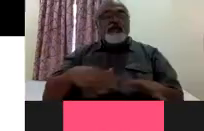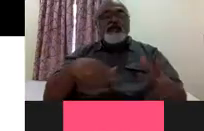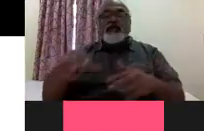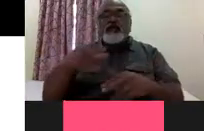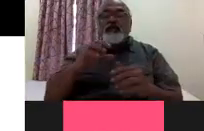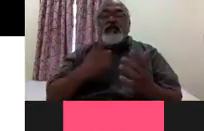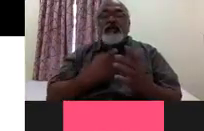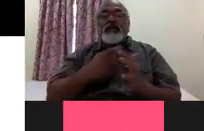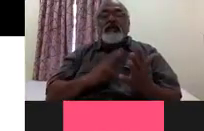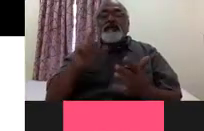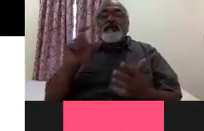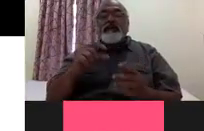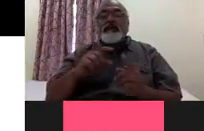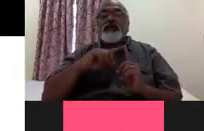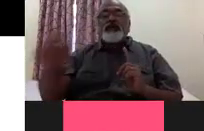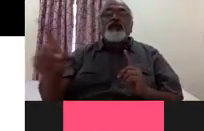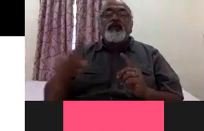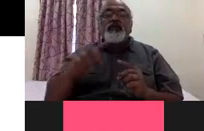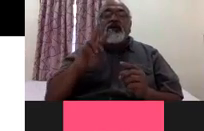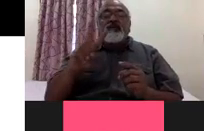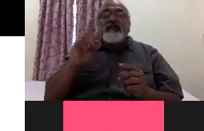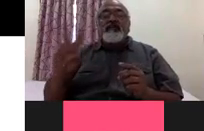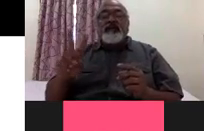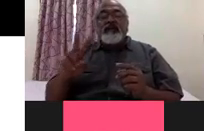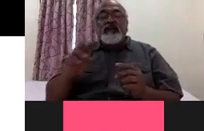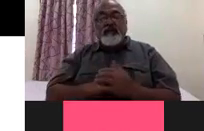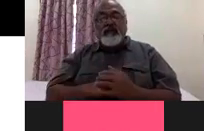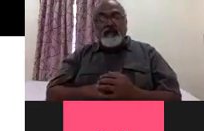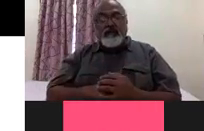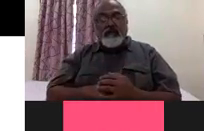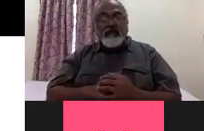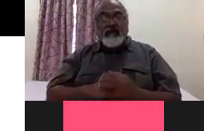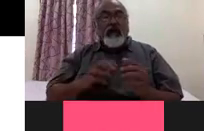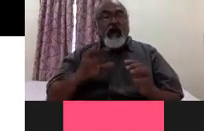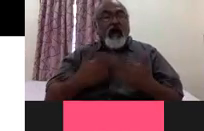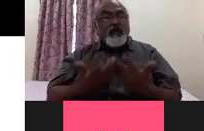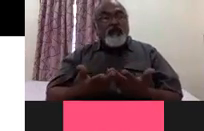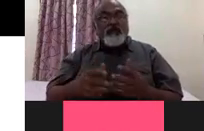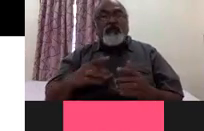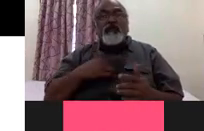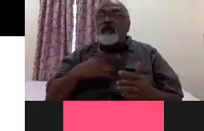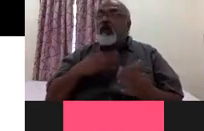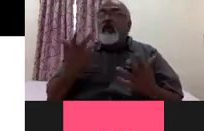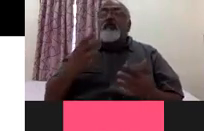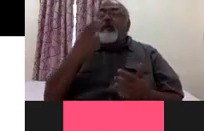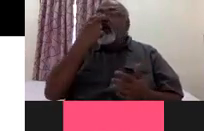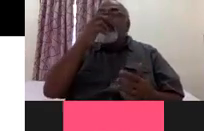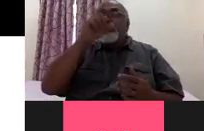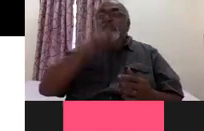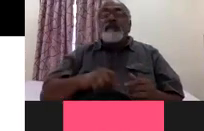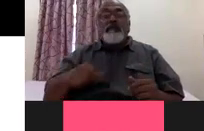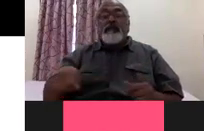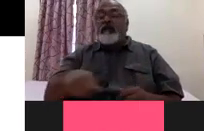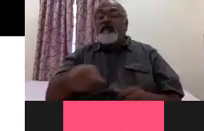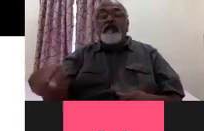KMC to Vishwavidyalaya with the help of the other person who is not blindfolded. So to make him feel like what kind of difficulty or suffering